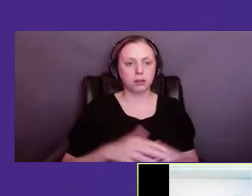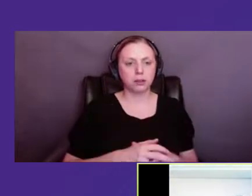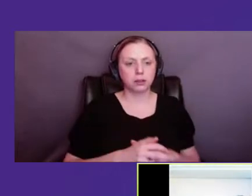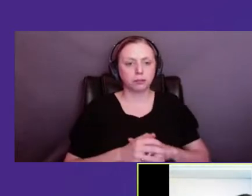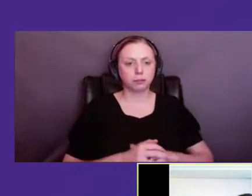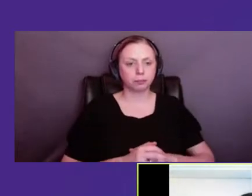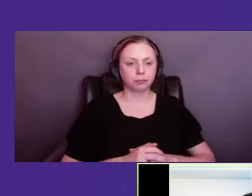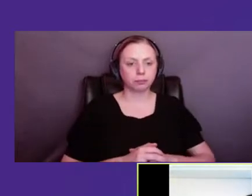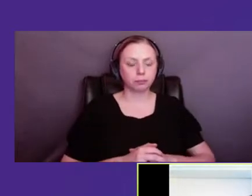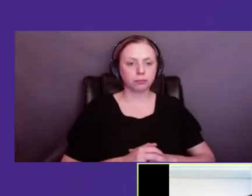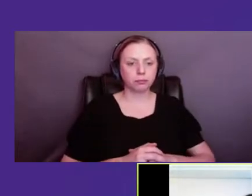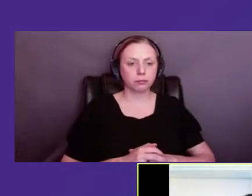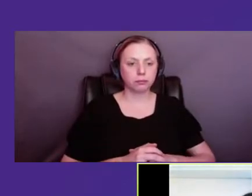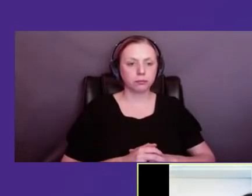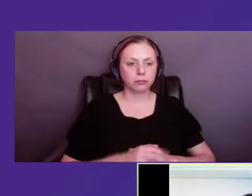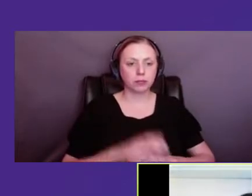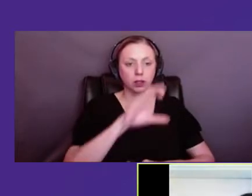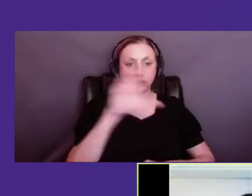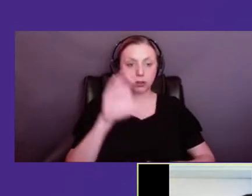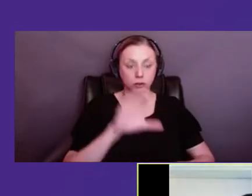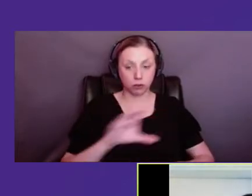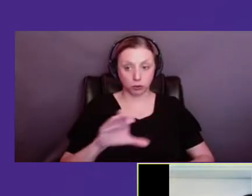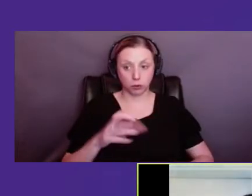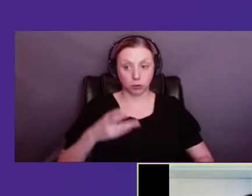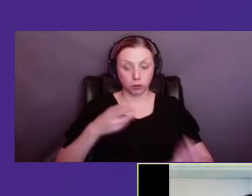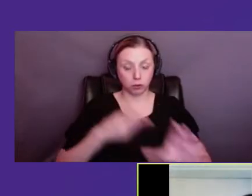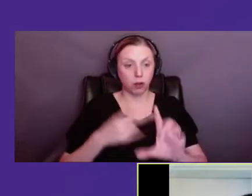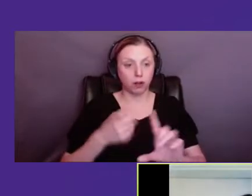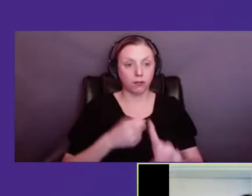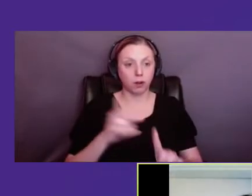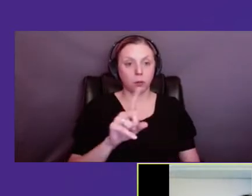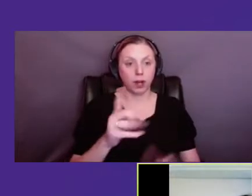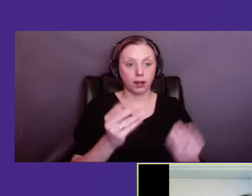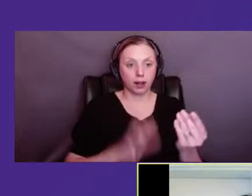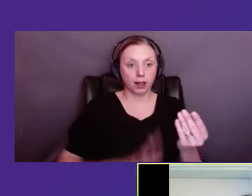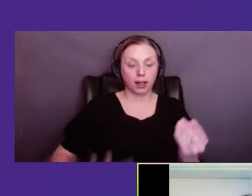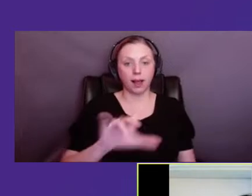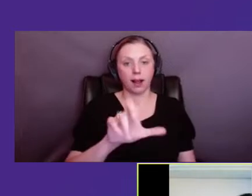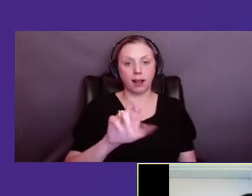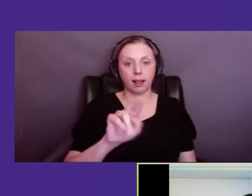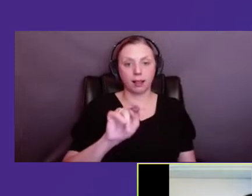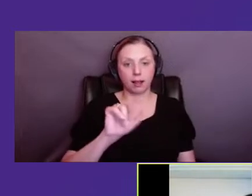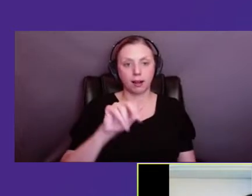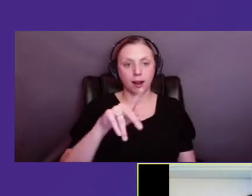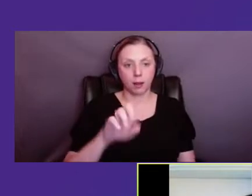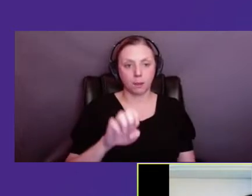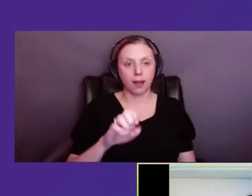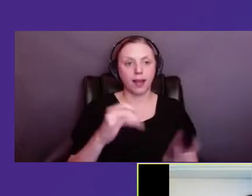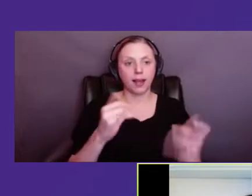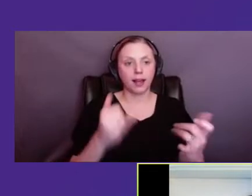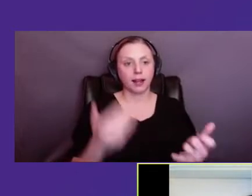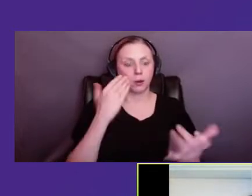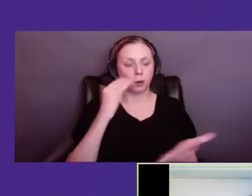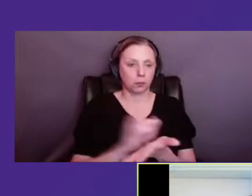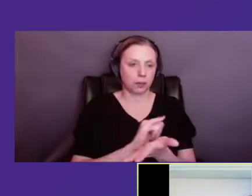coming to the Zoom from the unceded Lenape land, currently known as